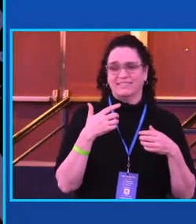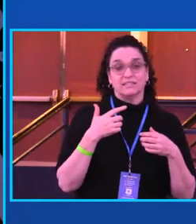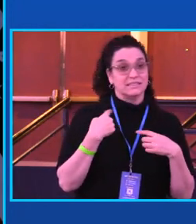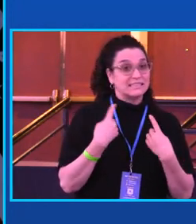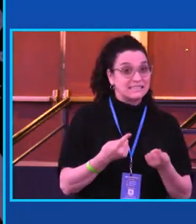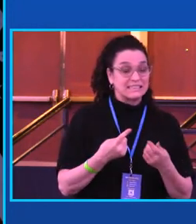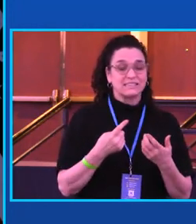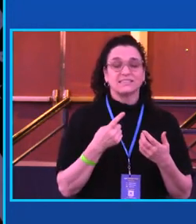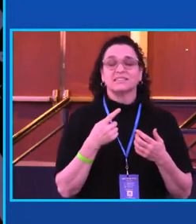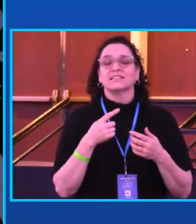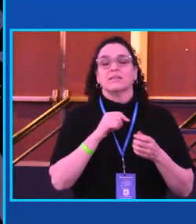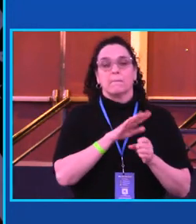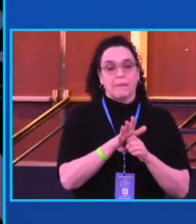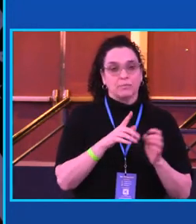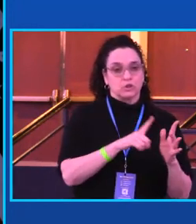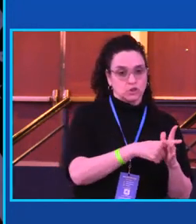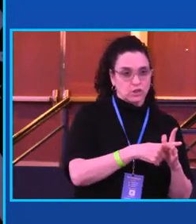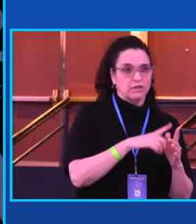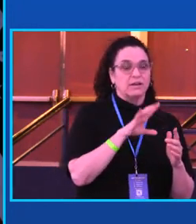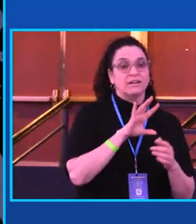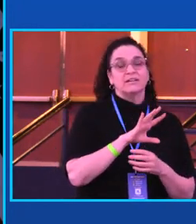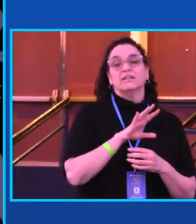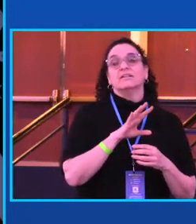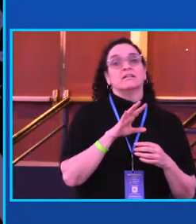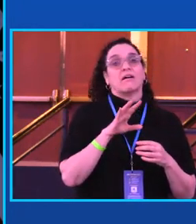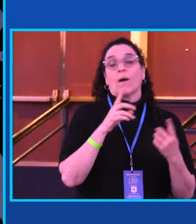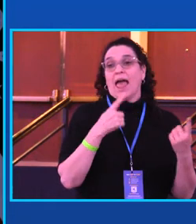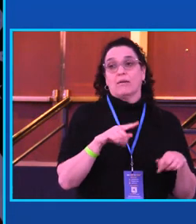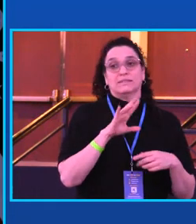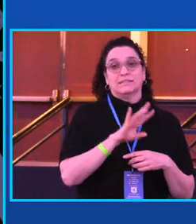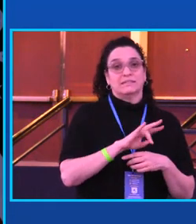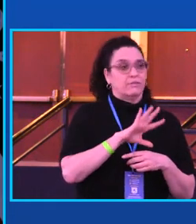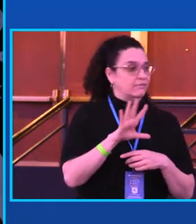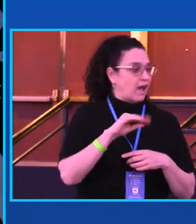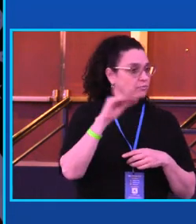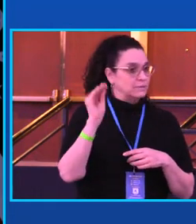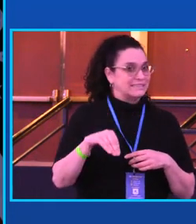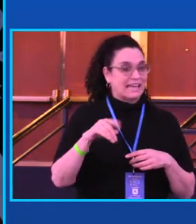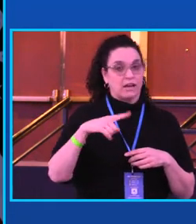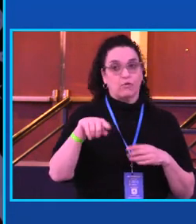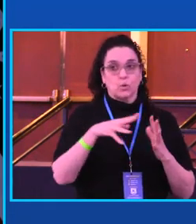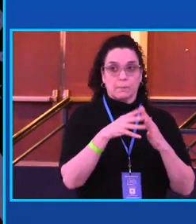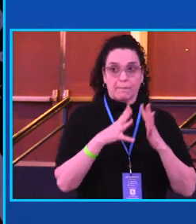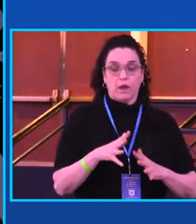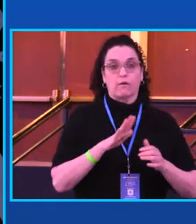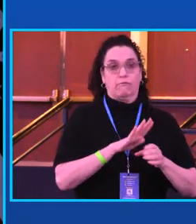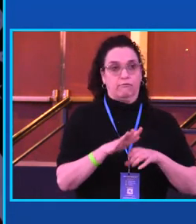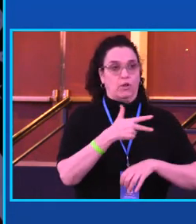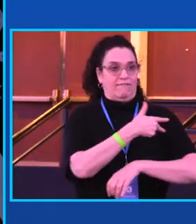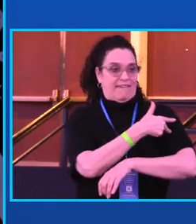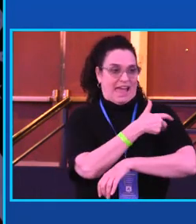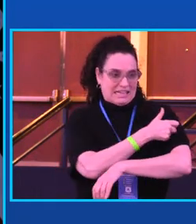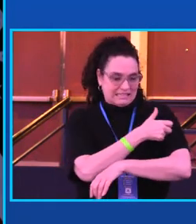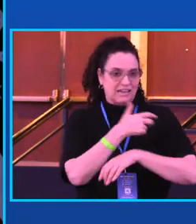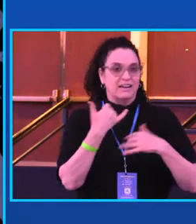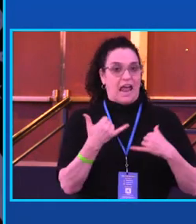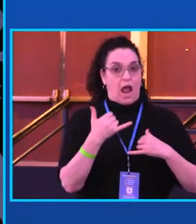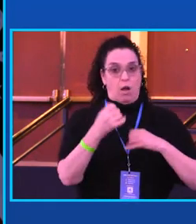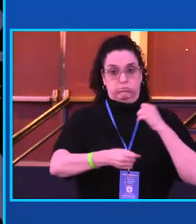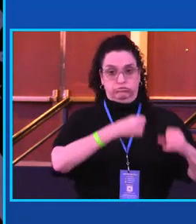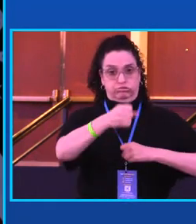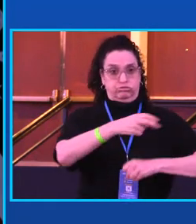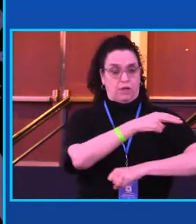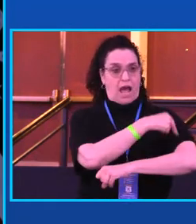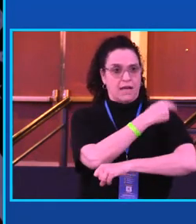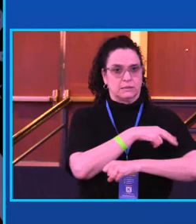7.4 million jobs now created. 75% of adult Americans fully vaccinated and hospitalizations down by